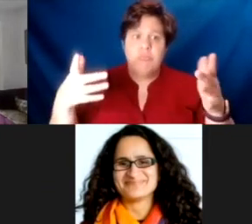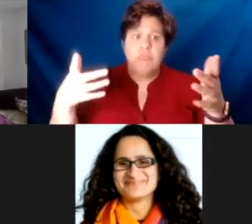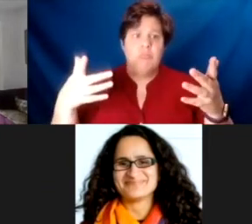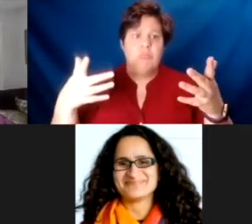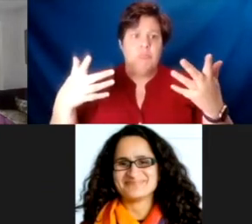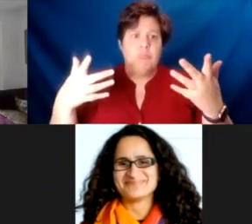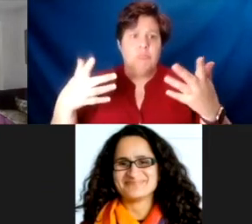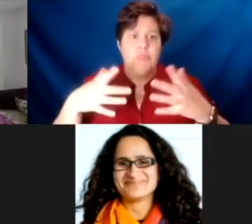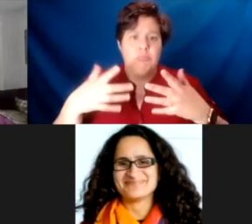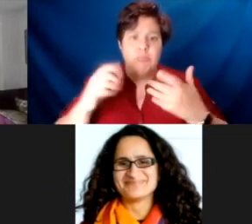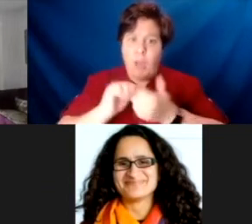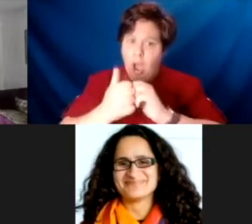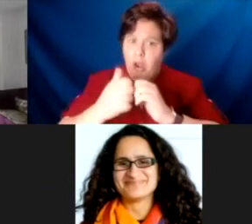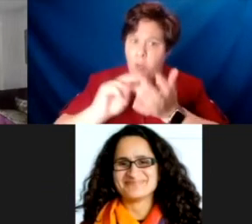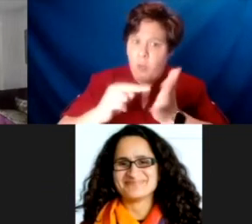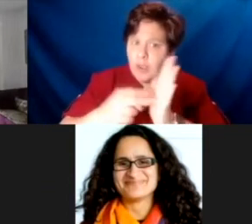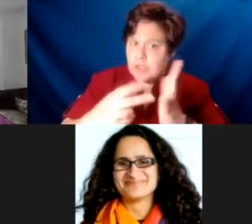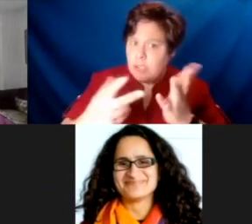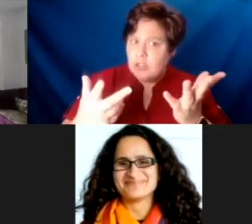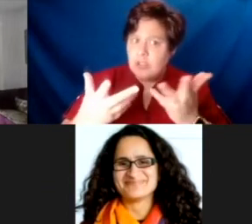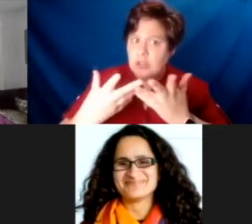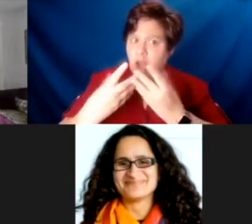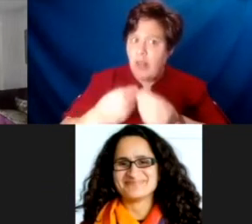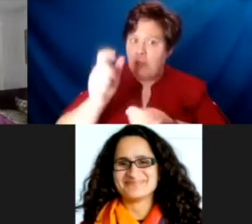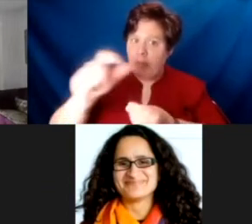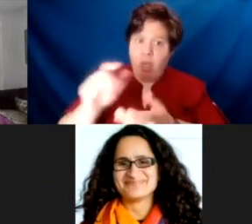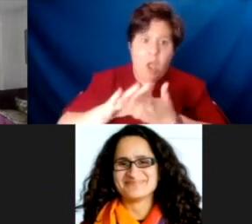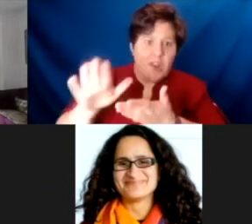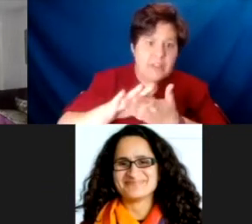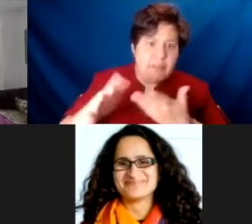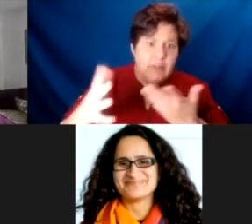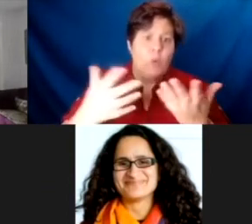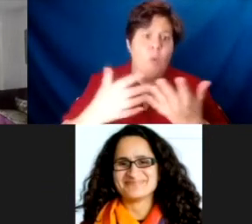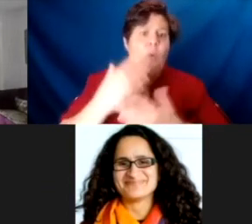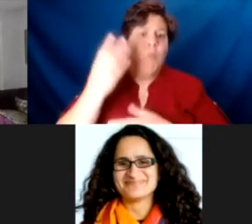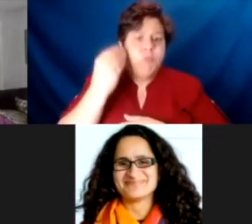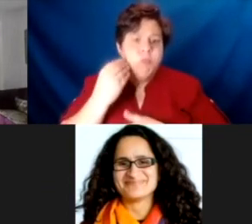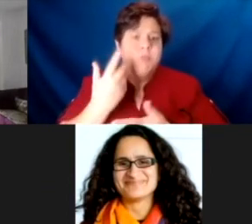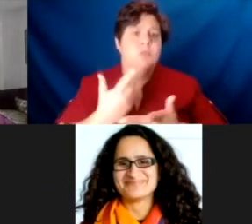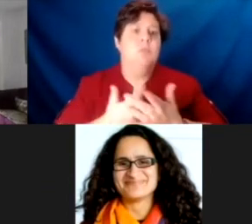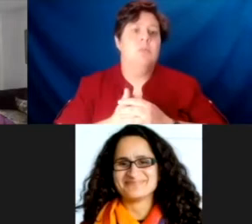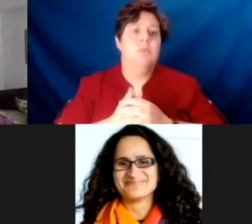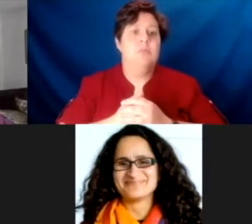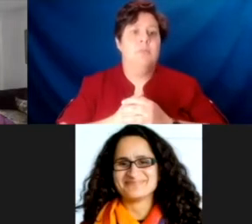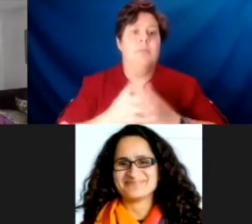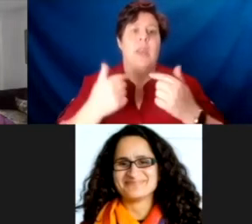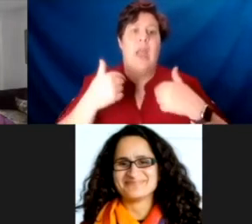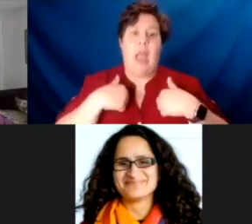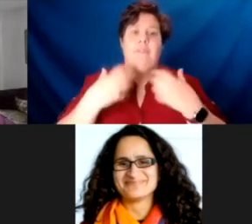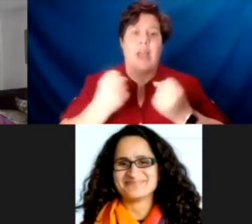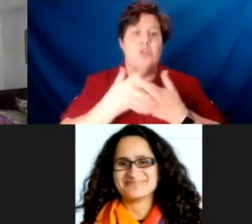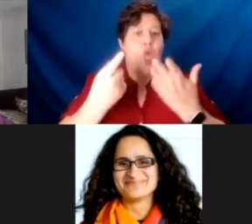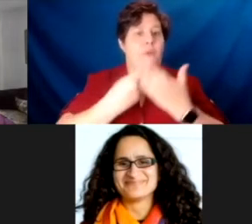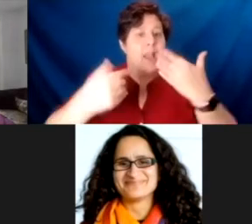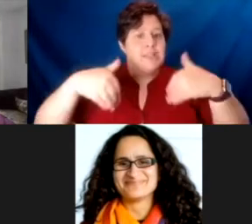you would just partner with organisations that helped people who are hard of hearing? Or, I mean, a lot of the time I've suffered a lot of isolation